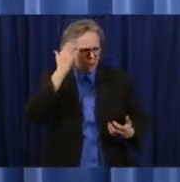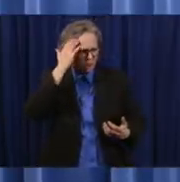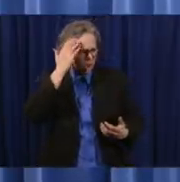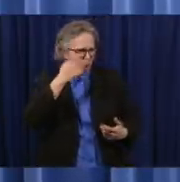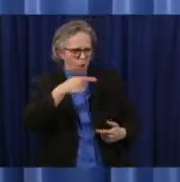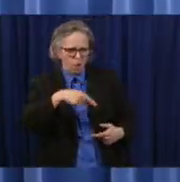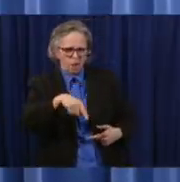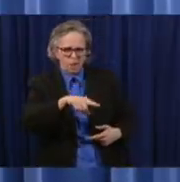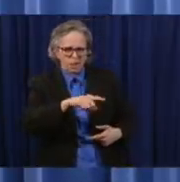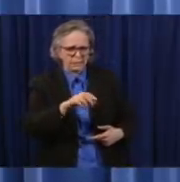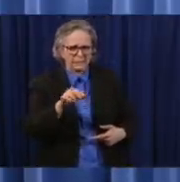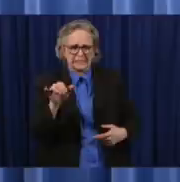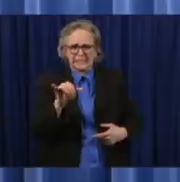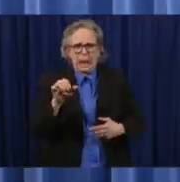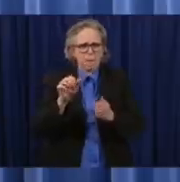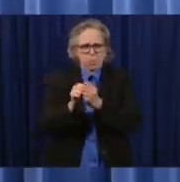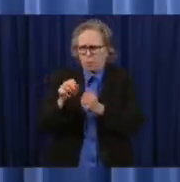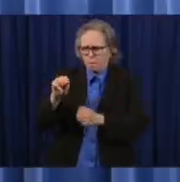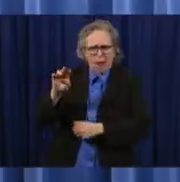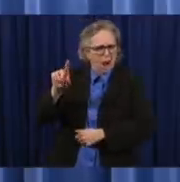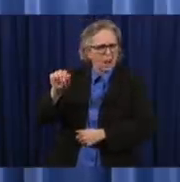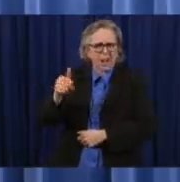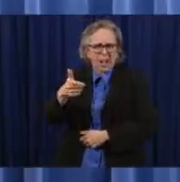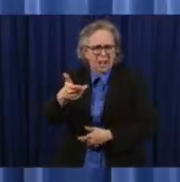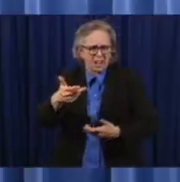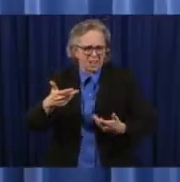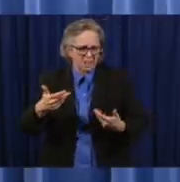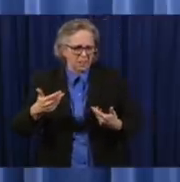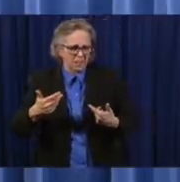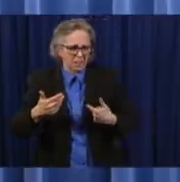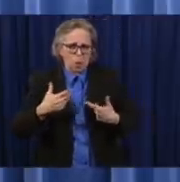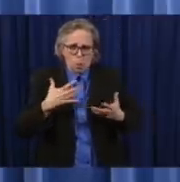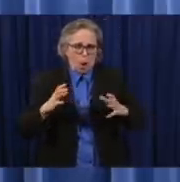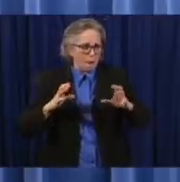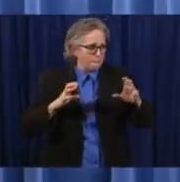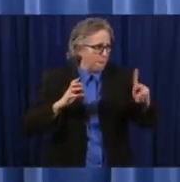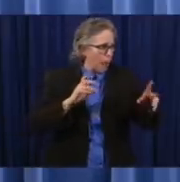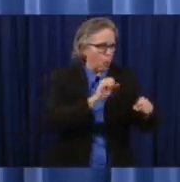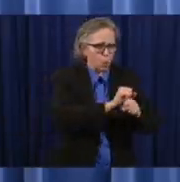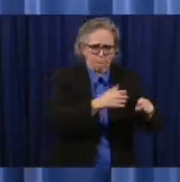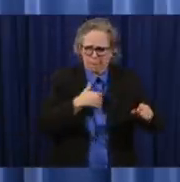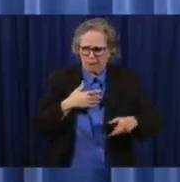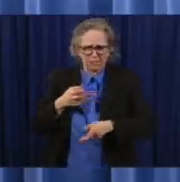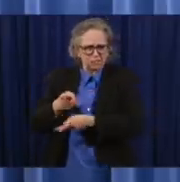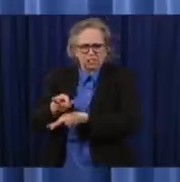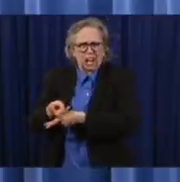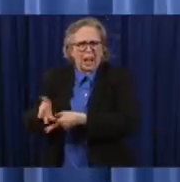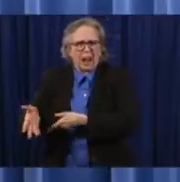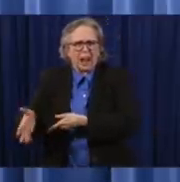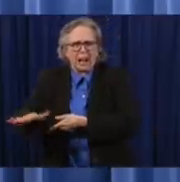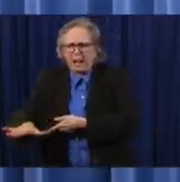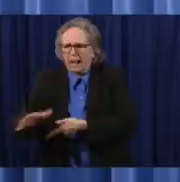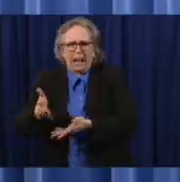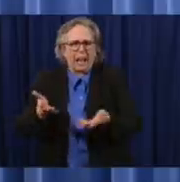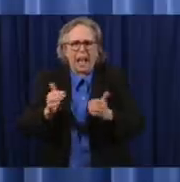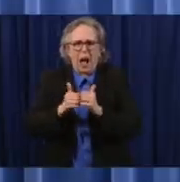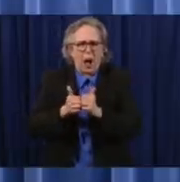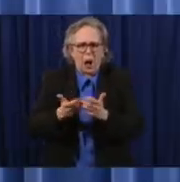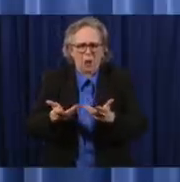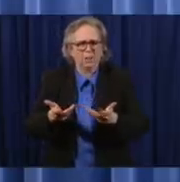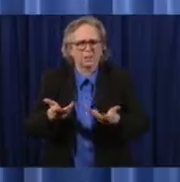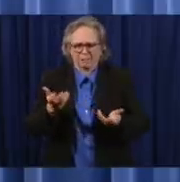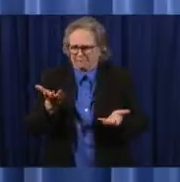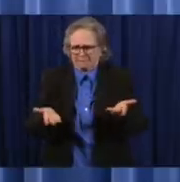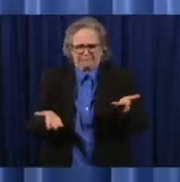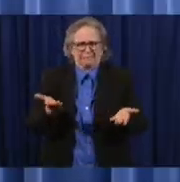back to work, and they need the child care. As I pointed out yesterday, it is a